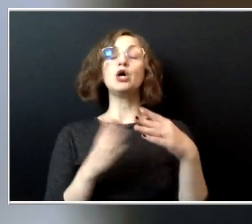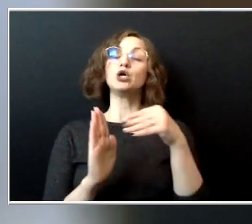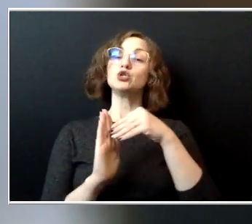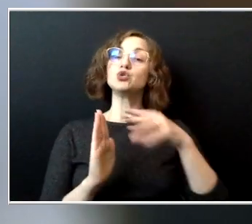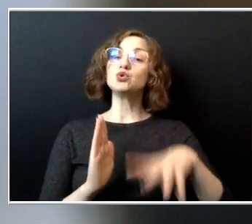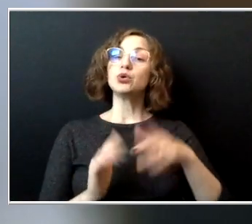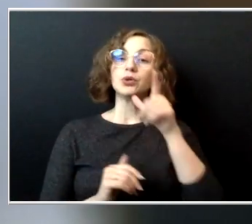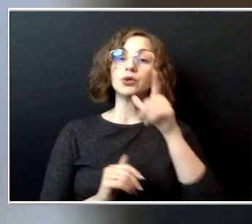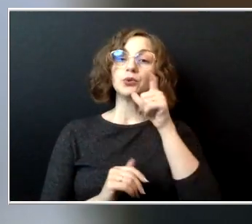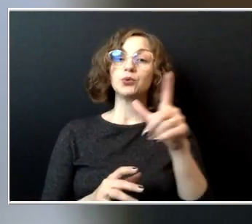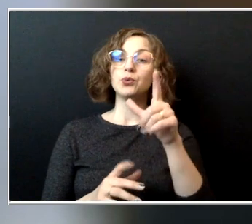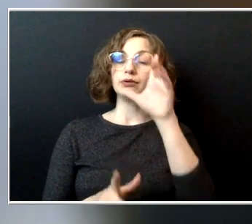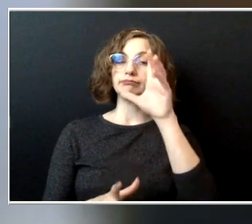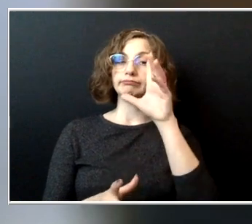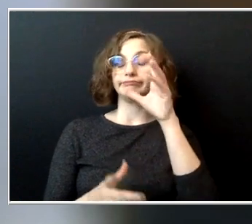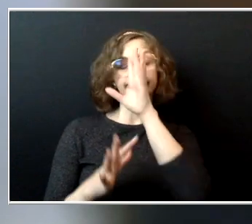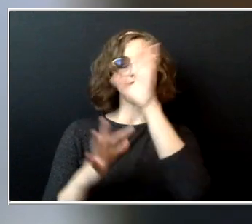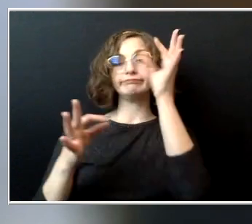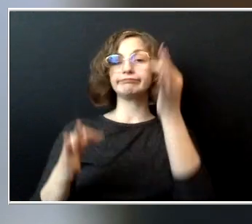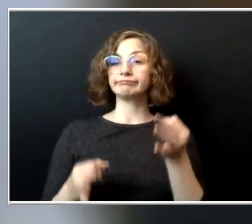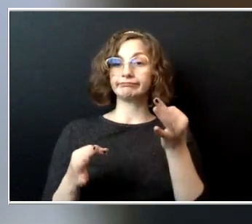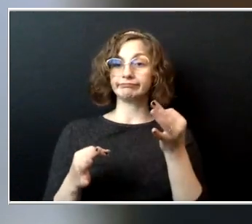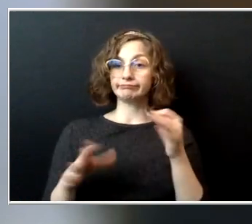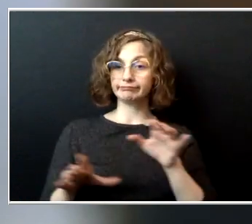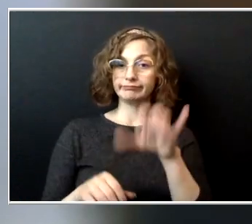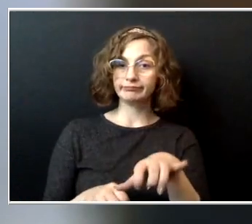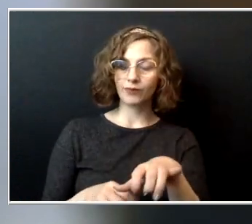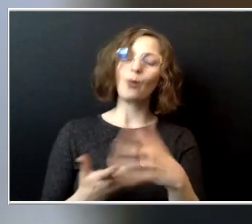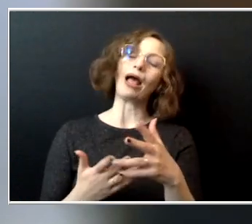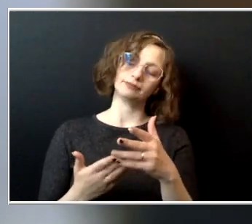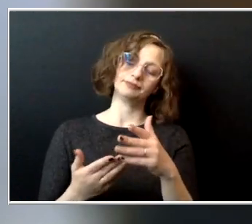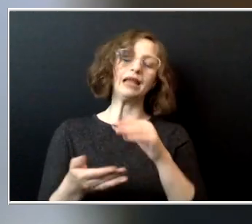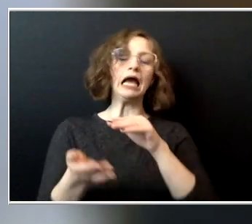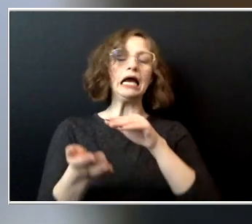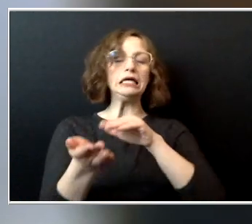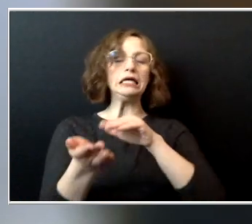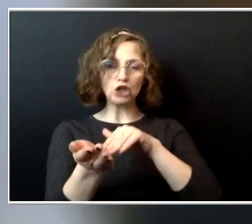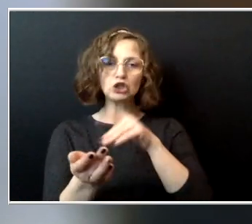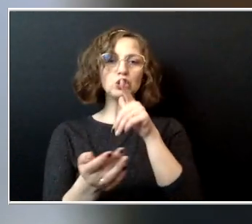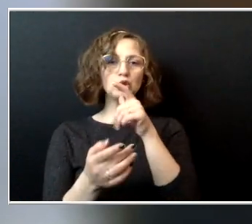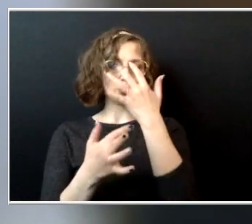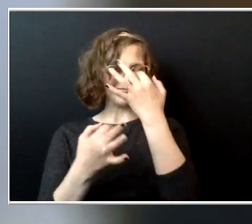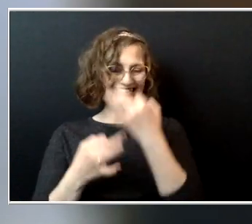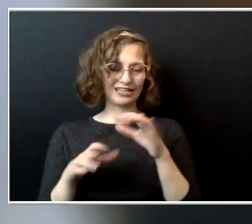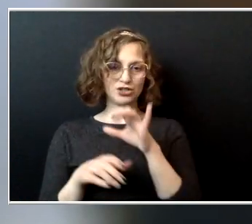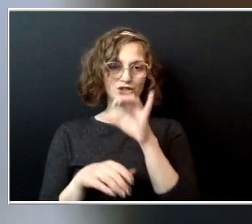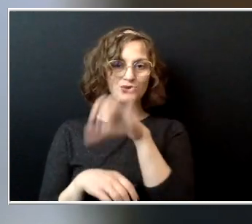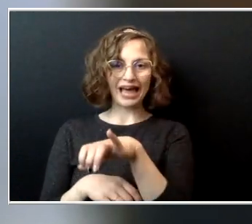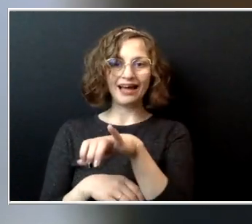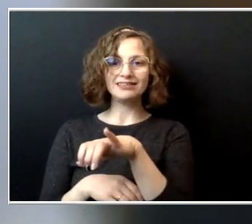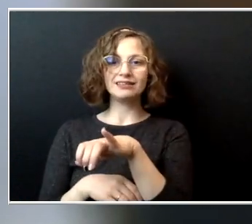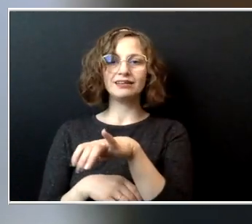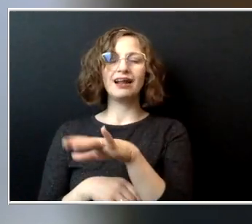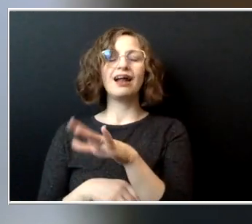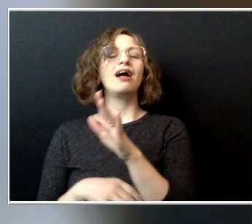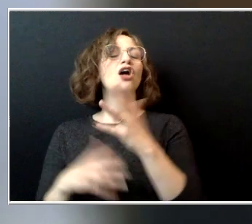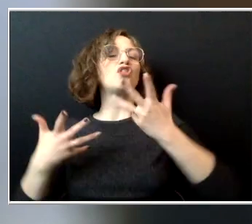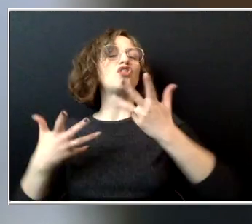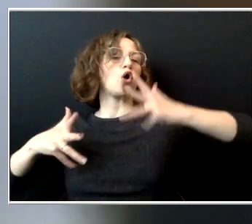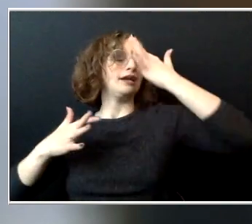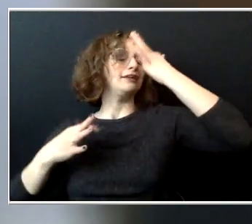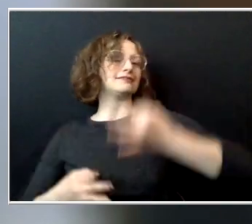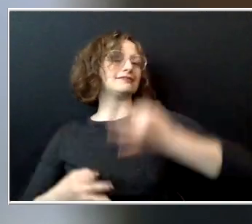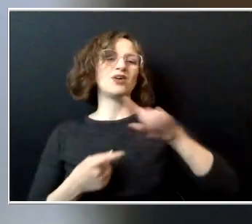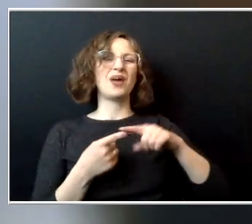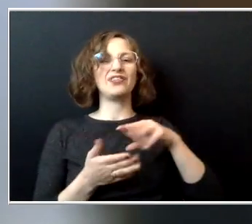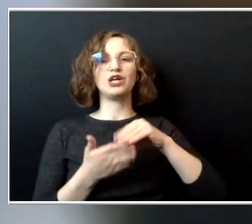this, actually physicians who decide to do this, decide when they're a student. And so you have to latch on to